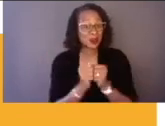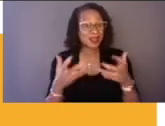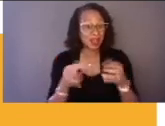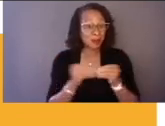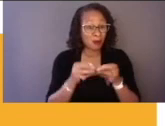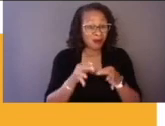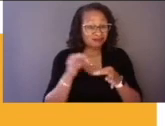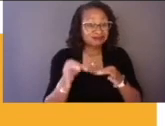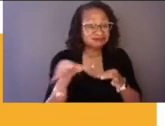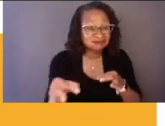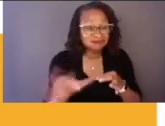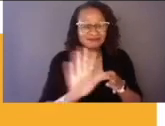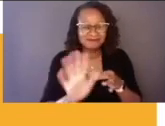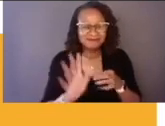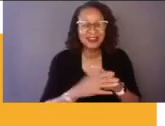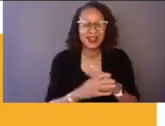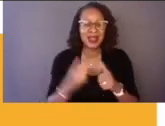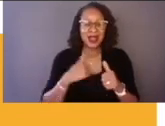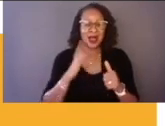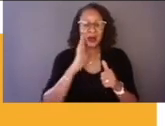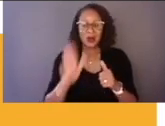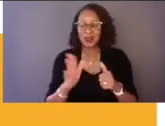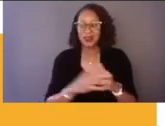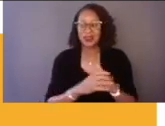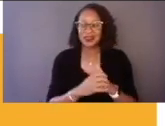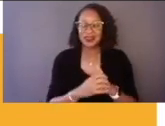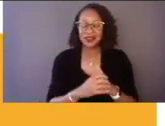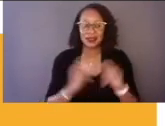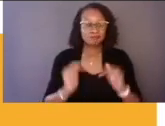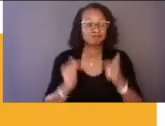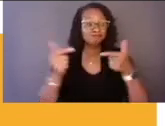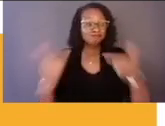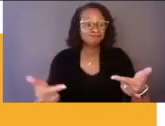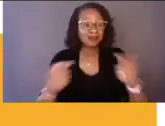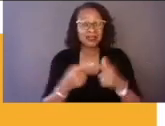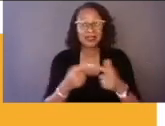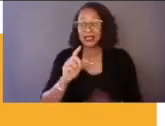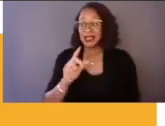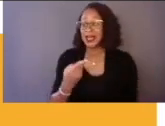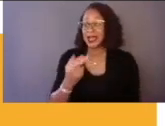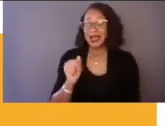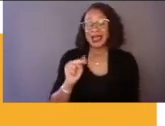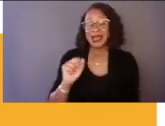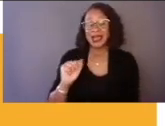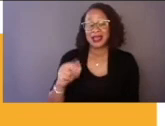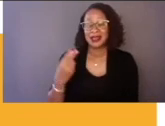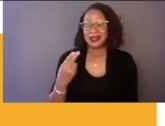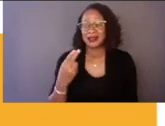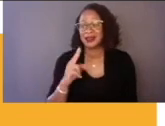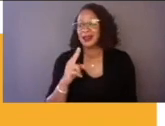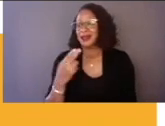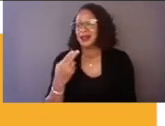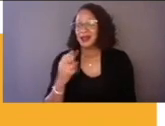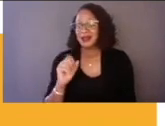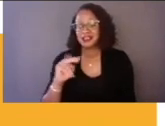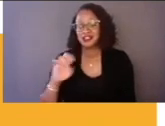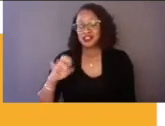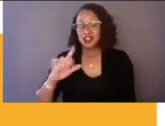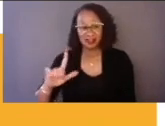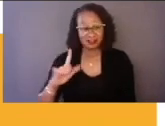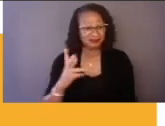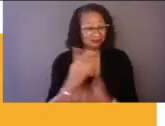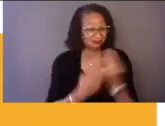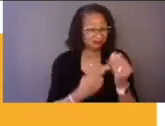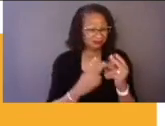further ado, I am going to turn it over to our esteemed panelists.